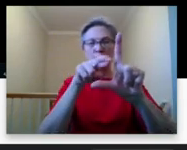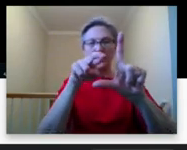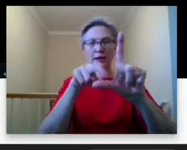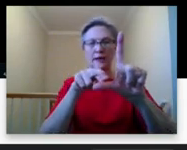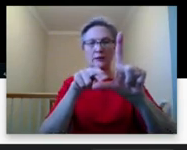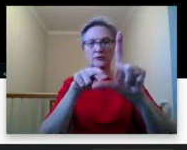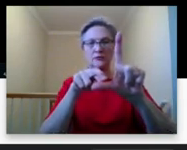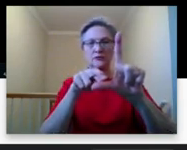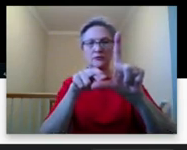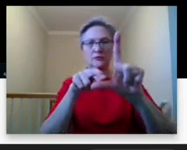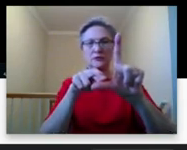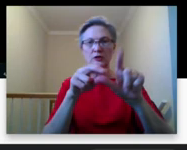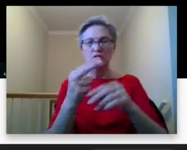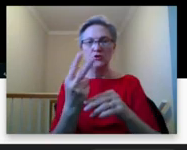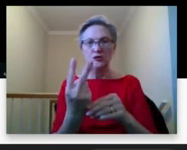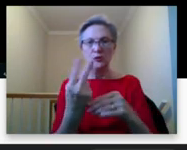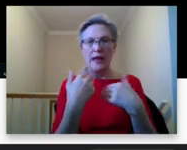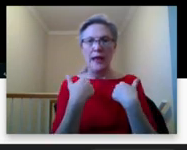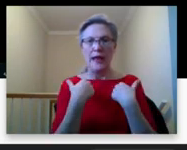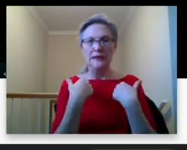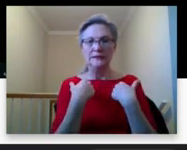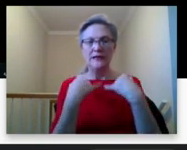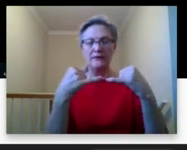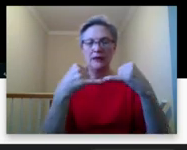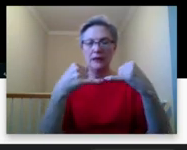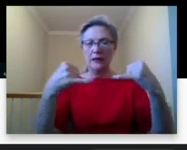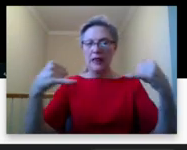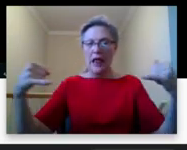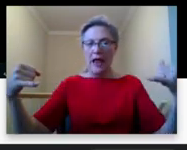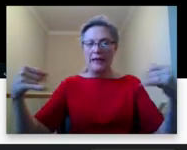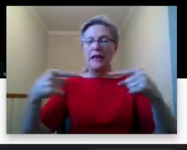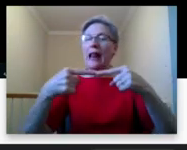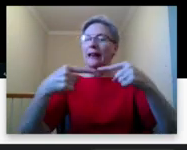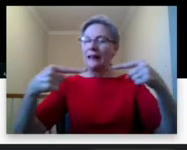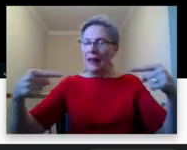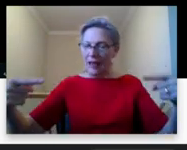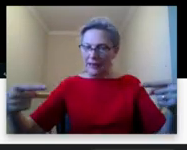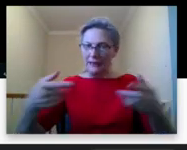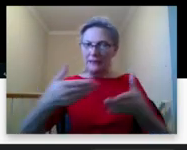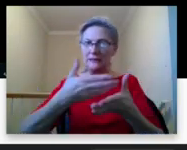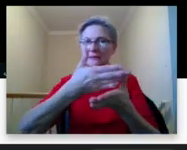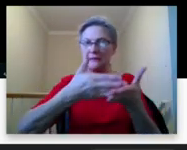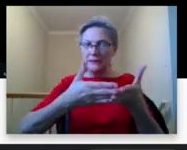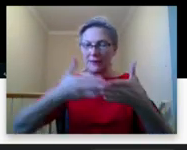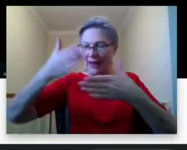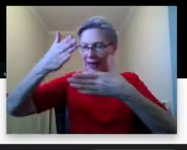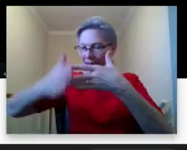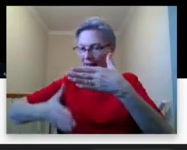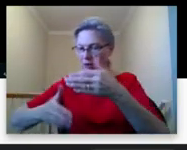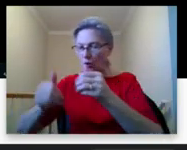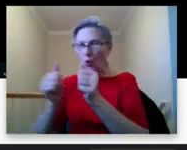right angles. And then line segments end with